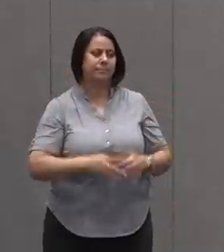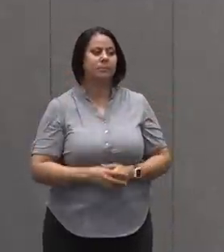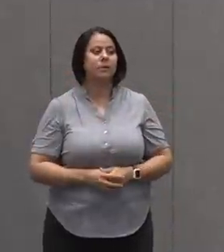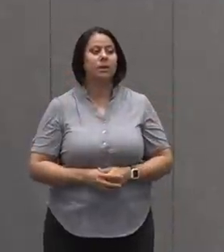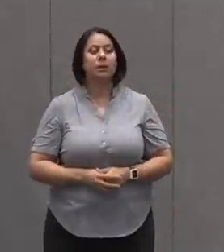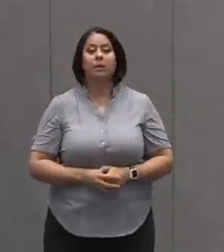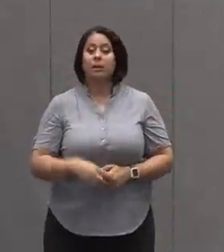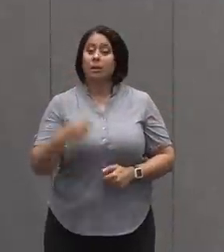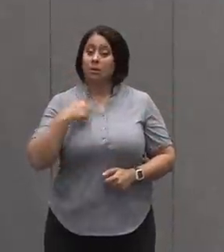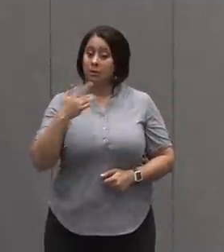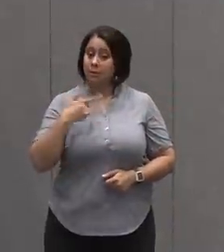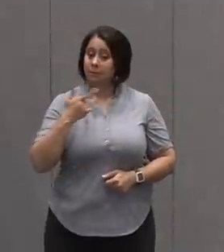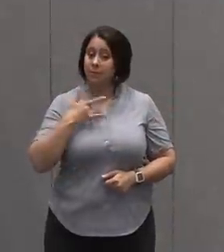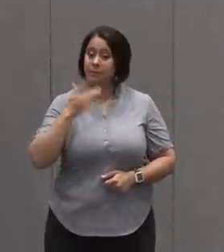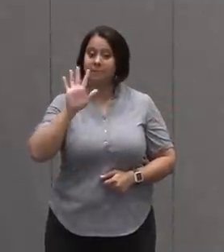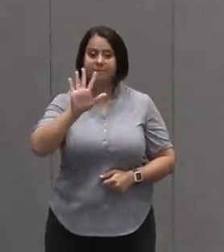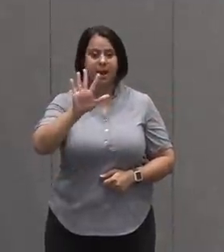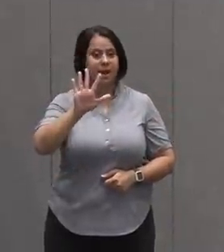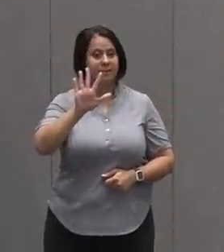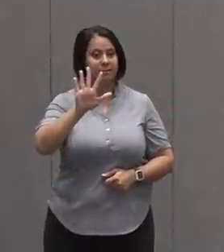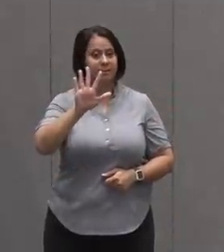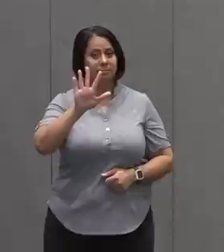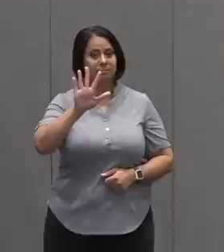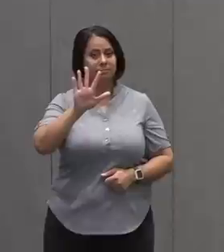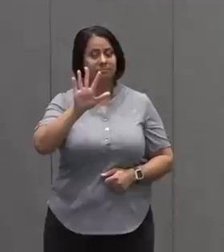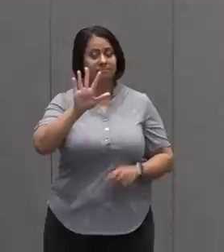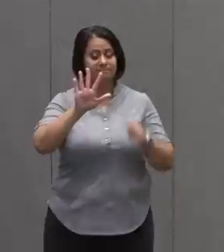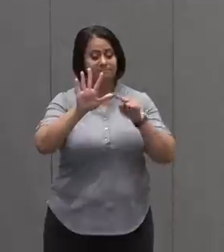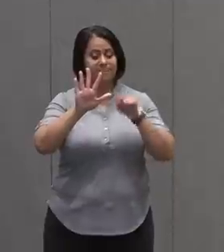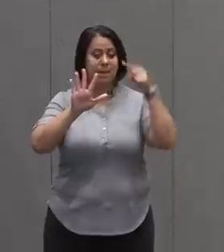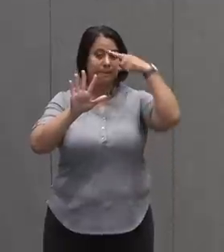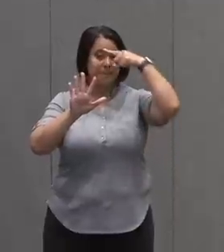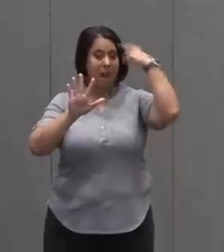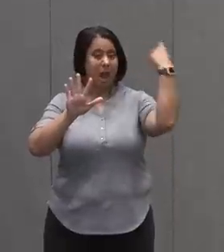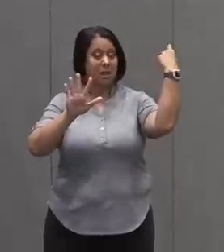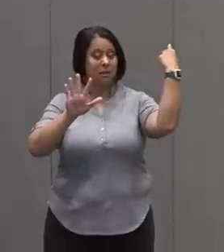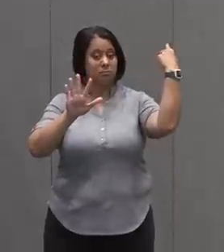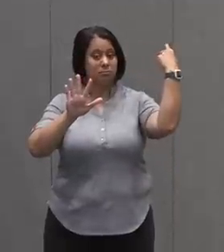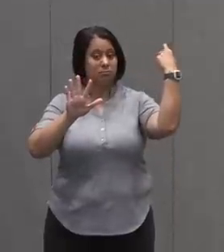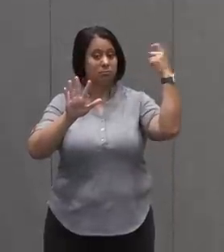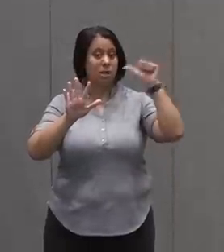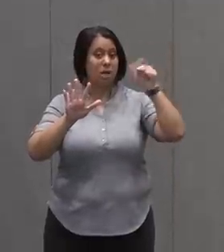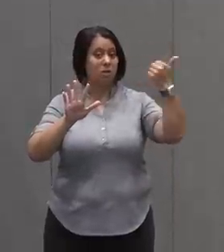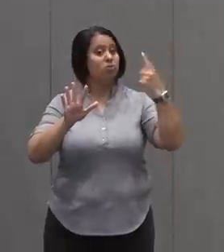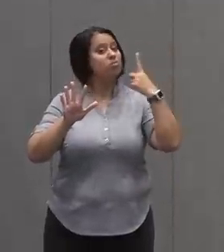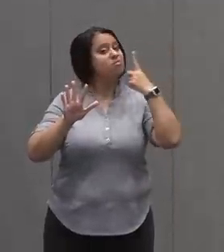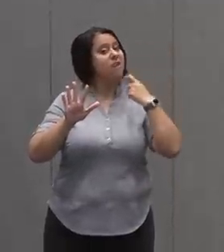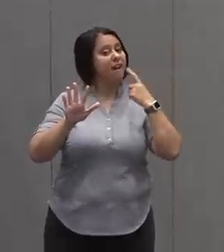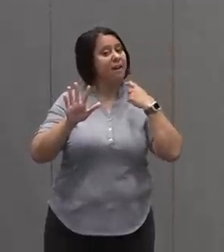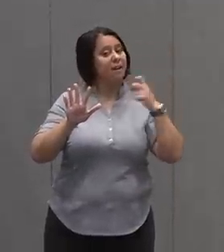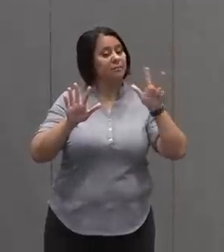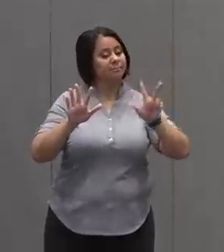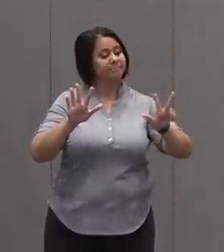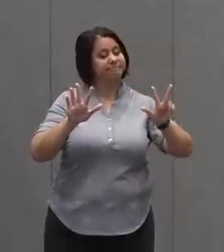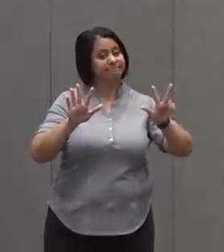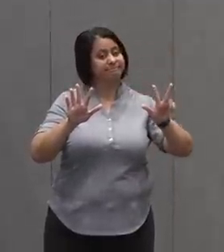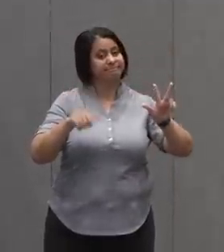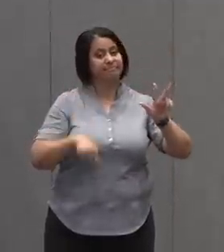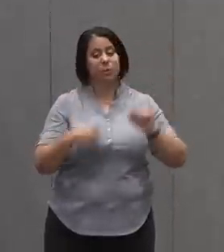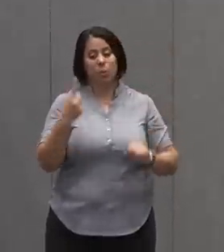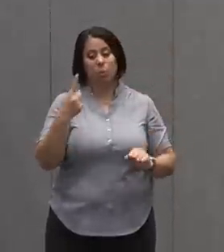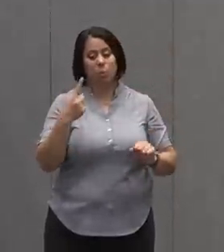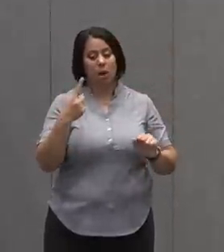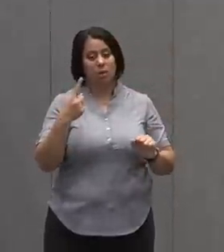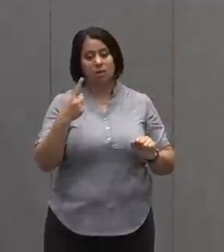5 does not belong because it is black and the others are red. Wow, I did